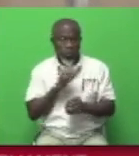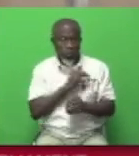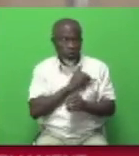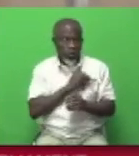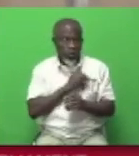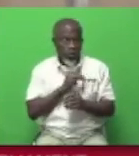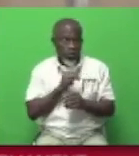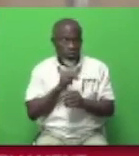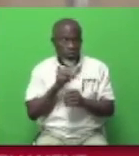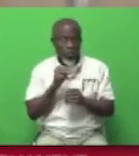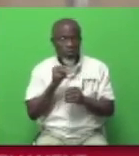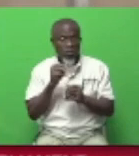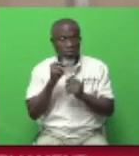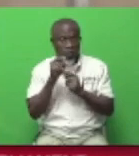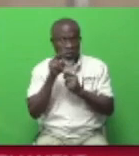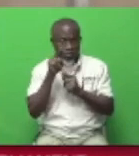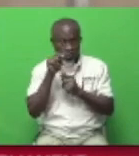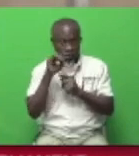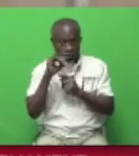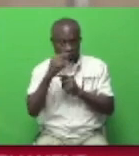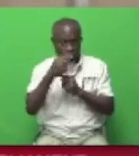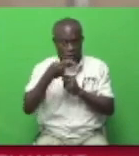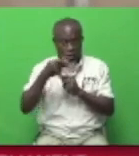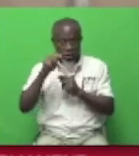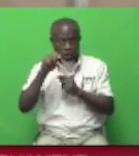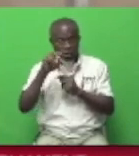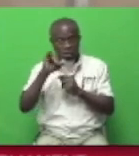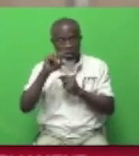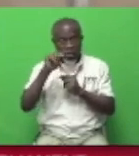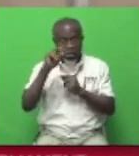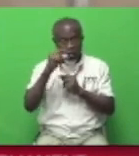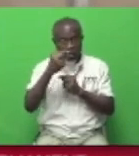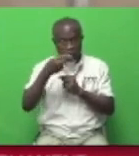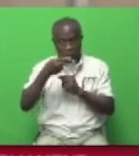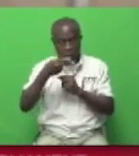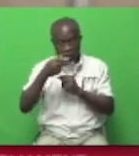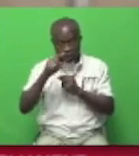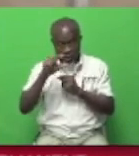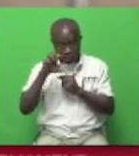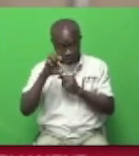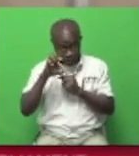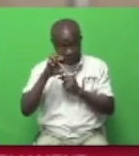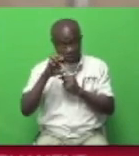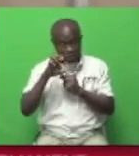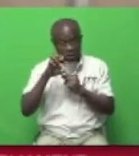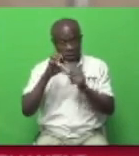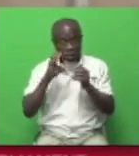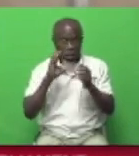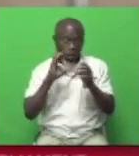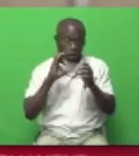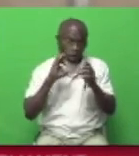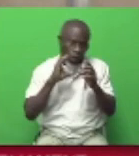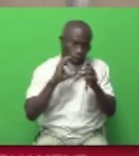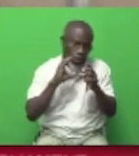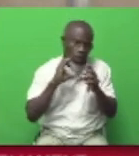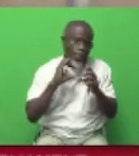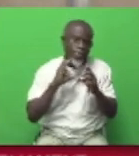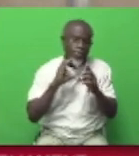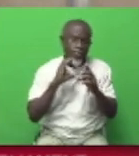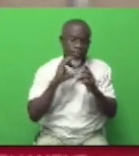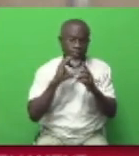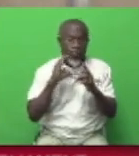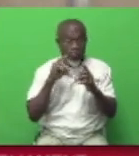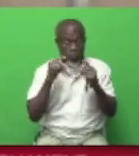member of the Nightingale Committee for the implementation of Anti-Terrorism Bill 2022, which facilitates the return